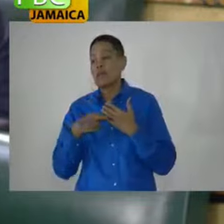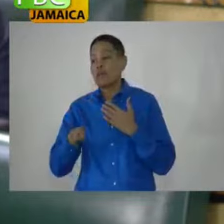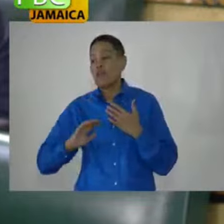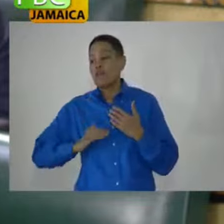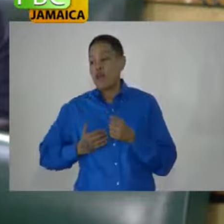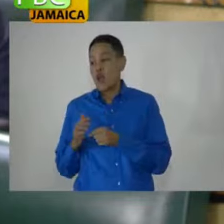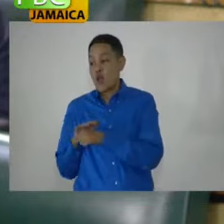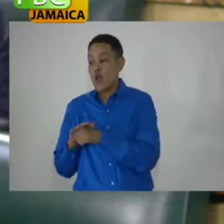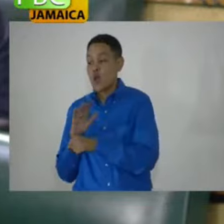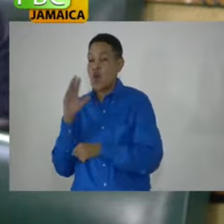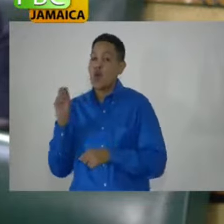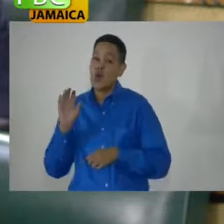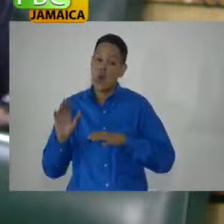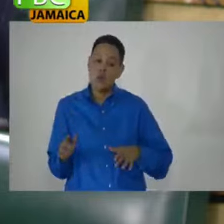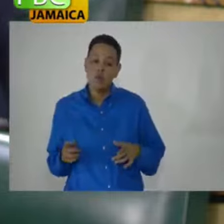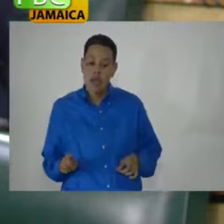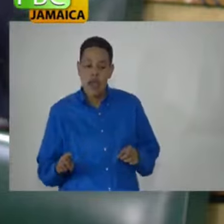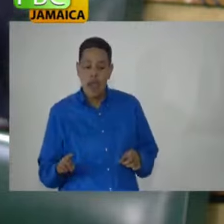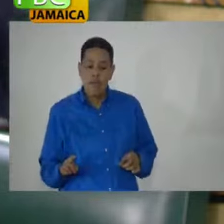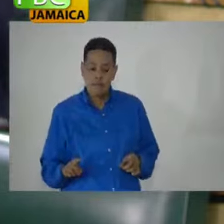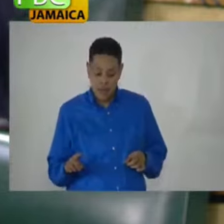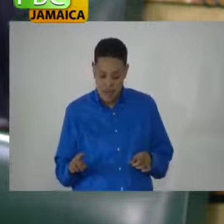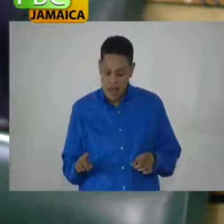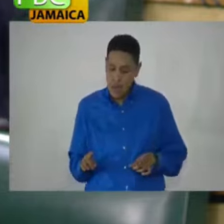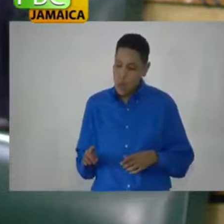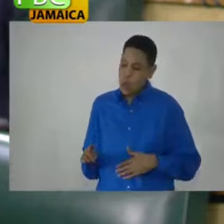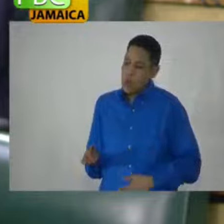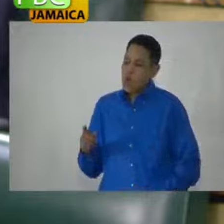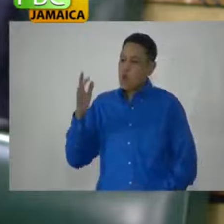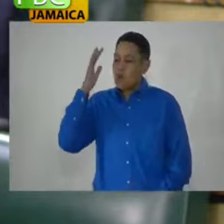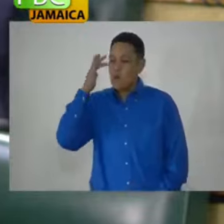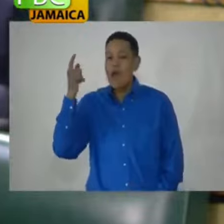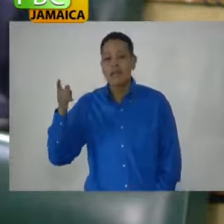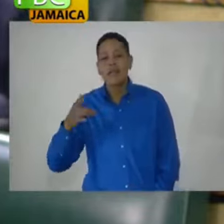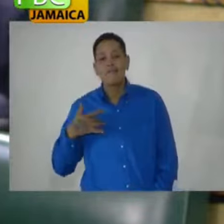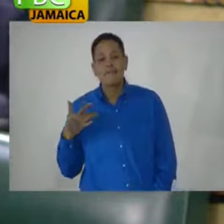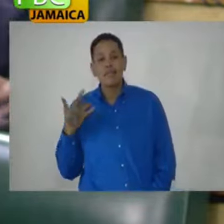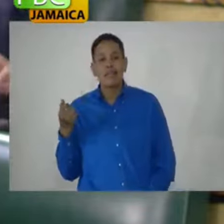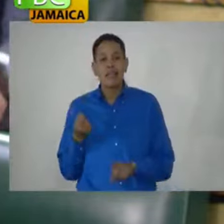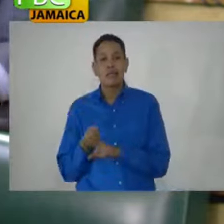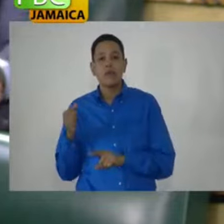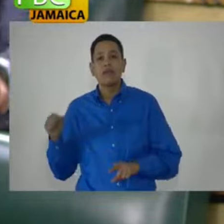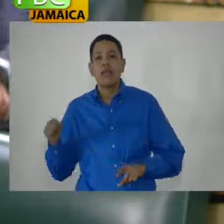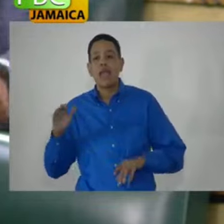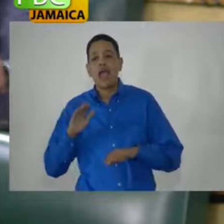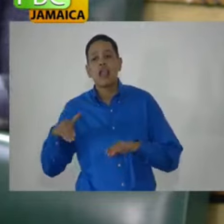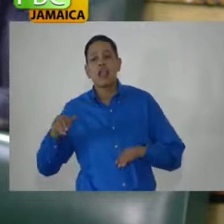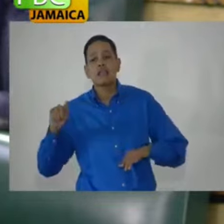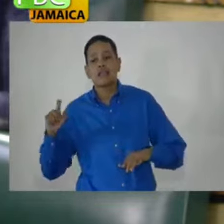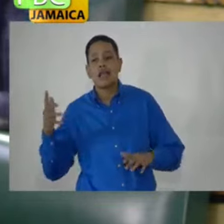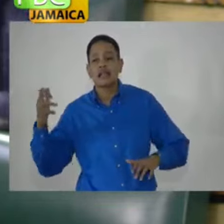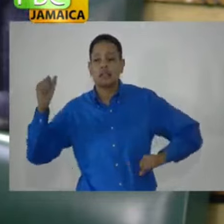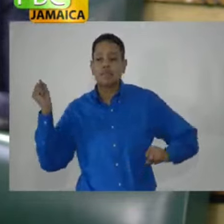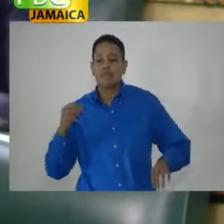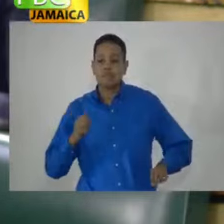local retailers, it is because they are feeling the impact of untaxed goods coming